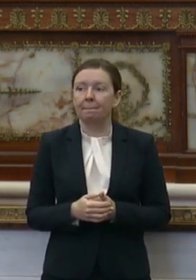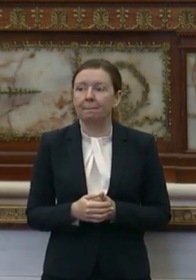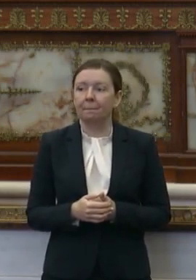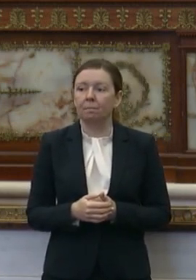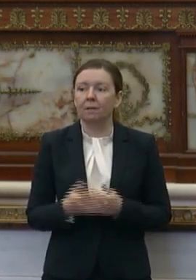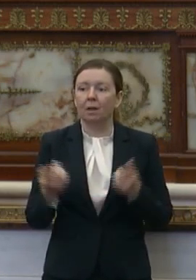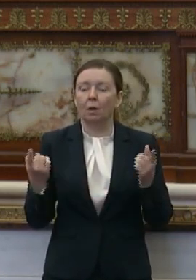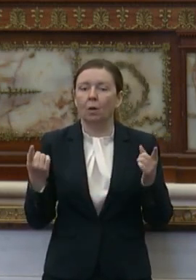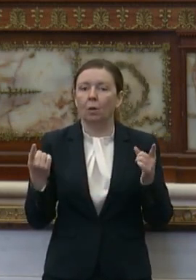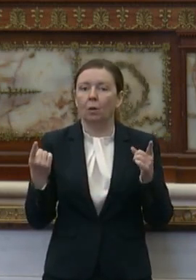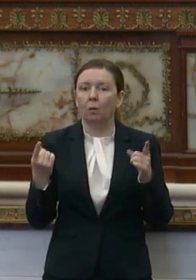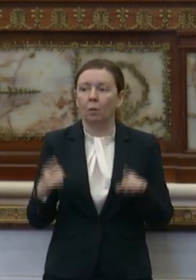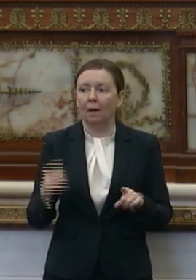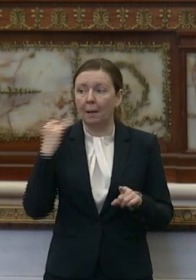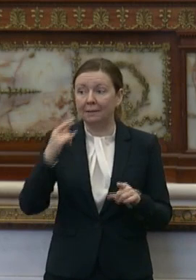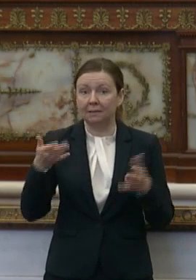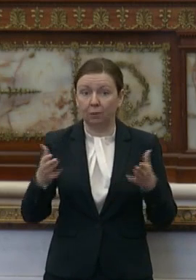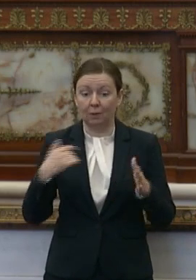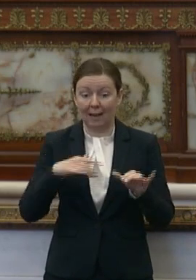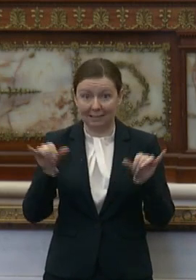What happens if you let us stay?